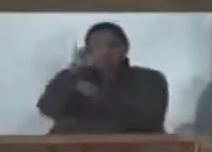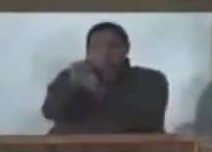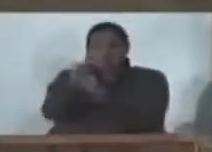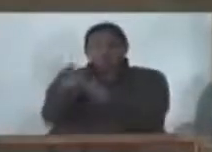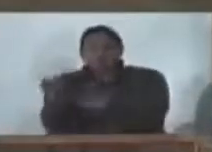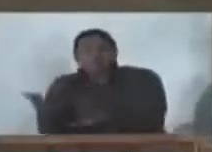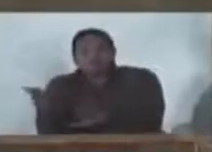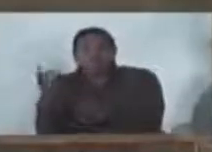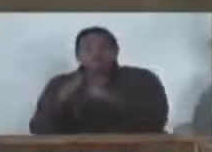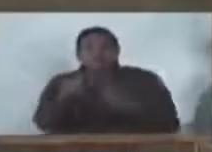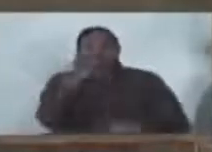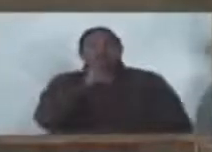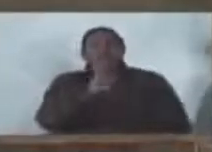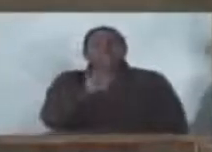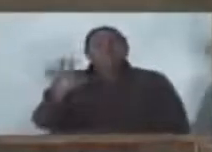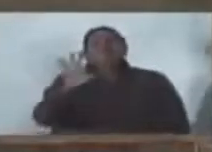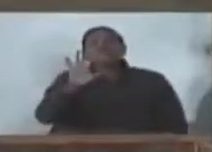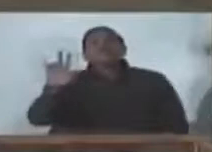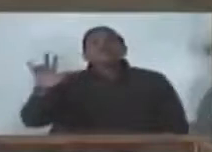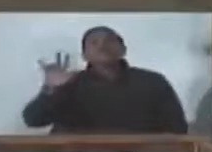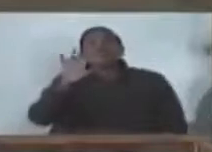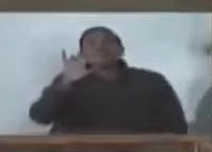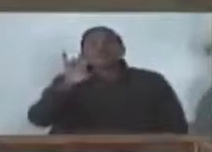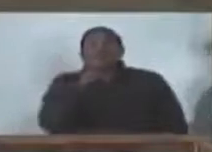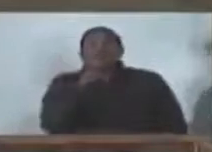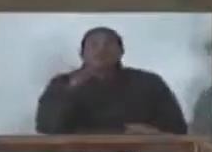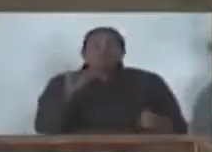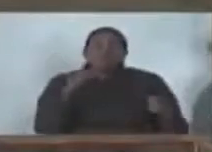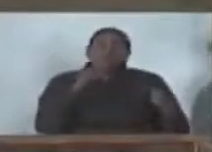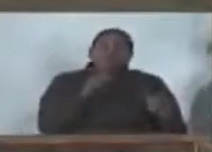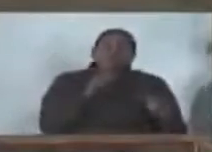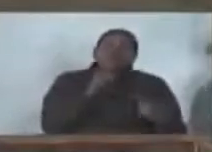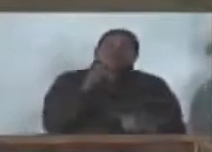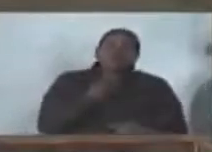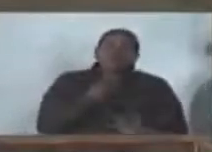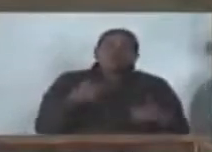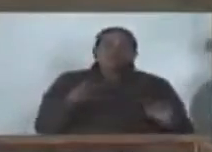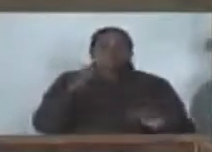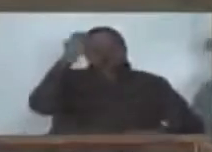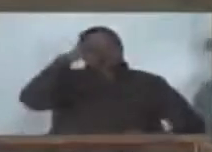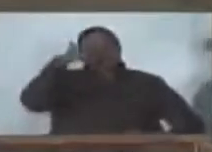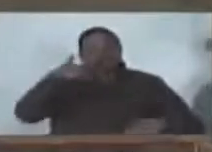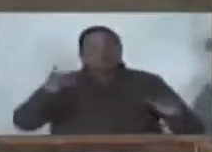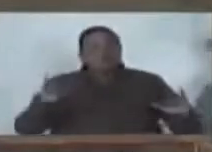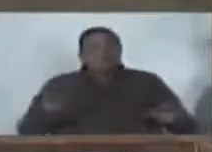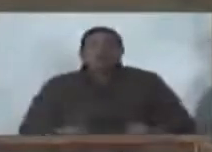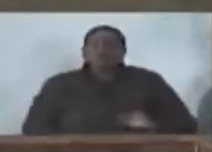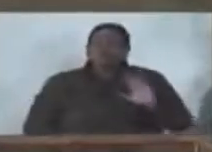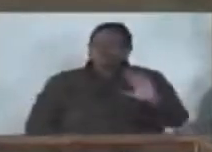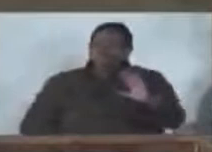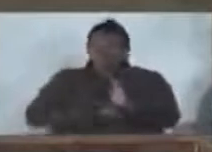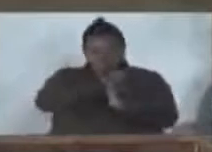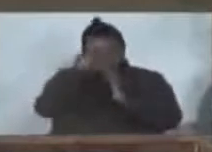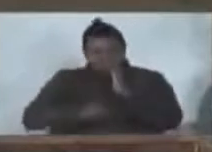her 53-year-old mother remains seriously injured. Mr. Speaker, these